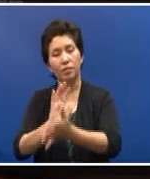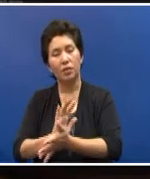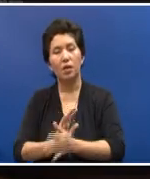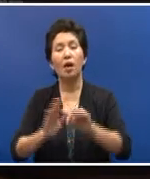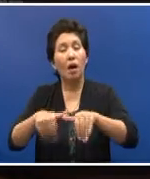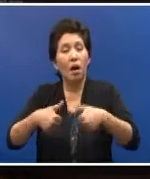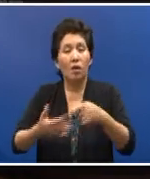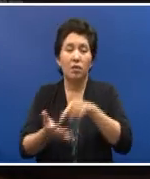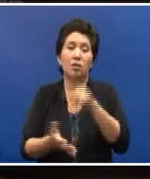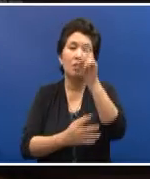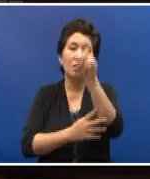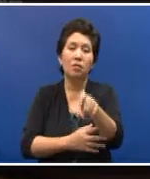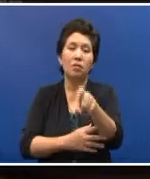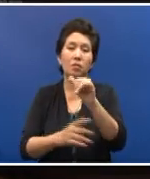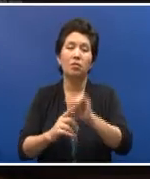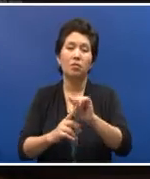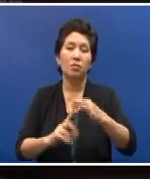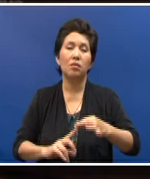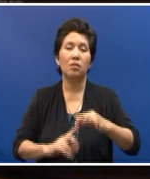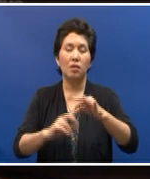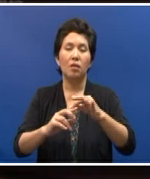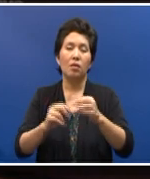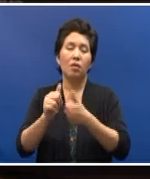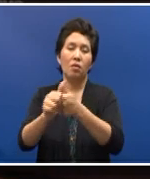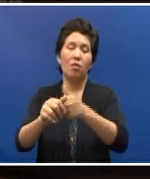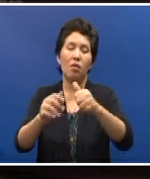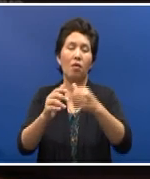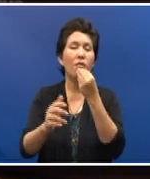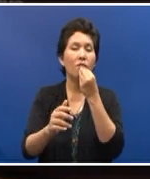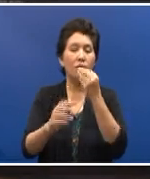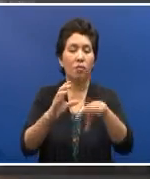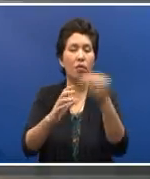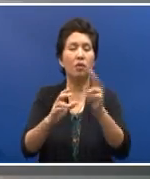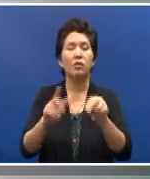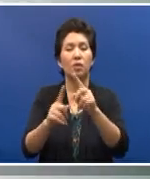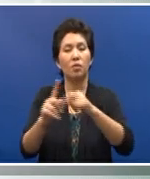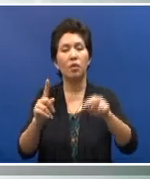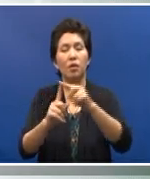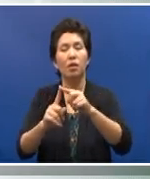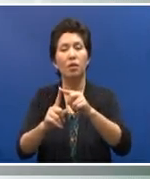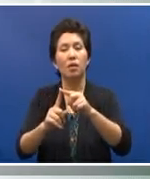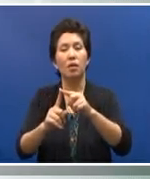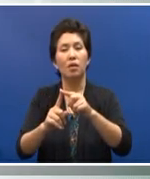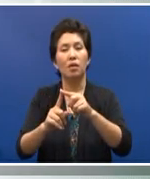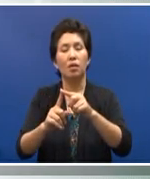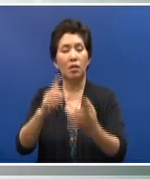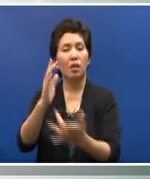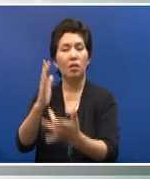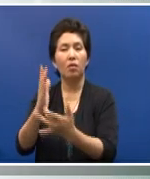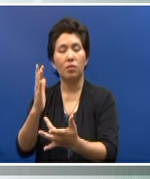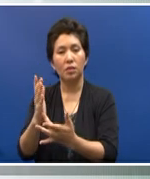Okay, and how it lead to efficient systems of food production is when with the advance of